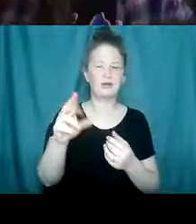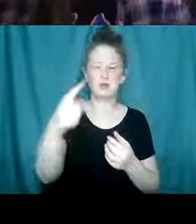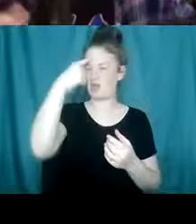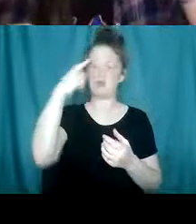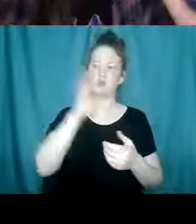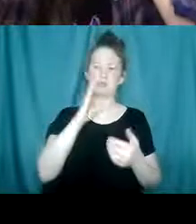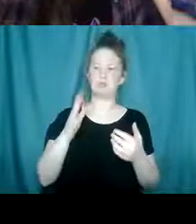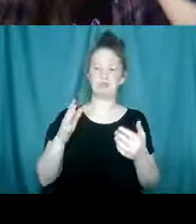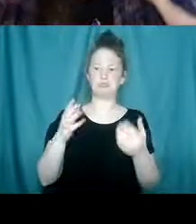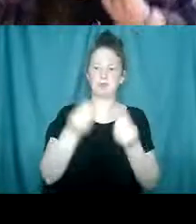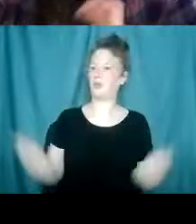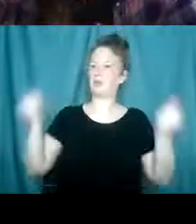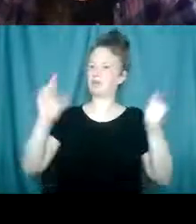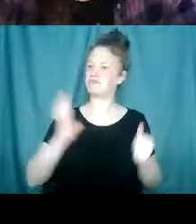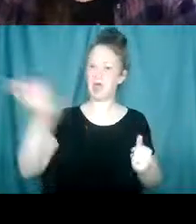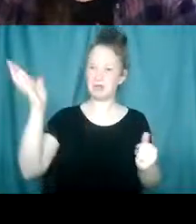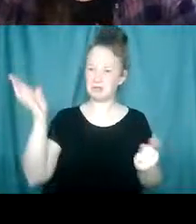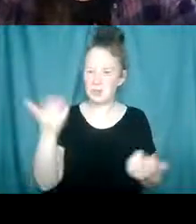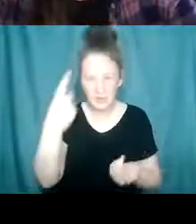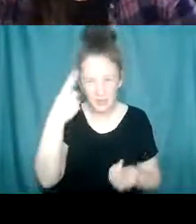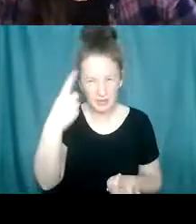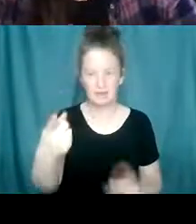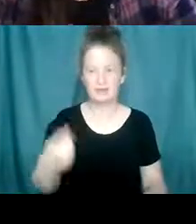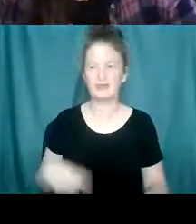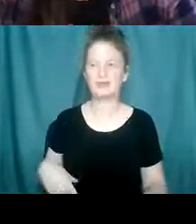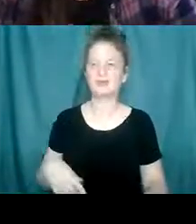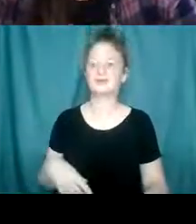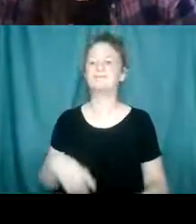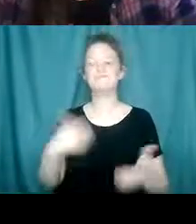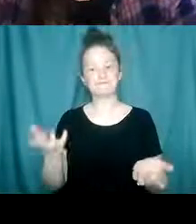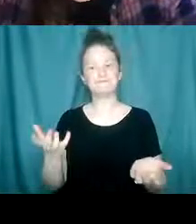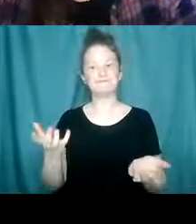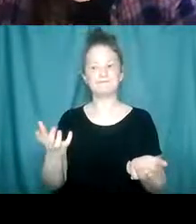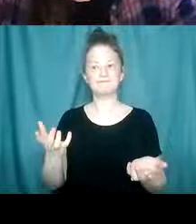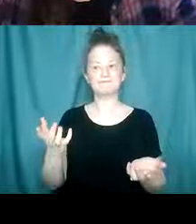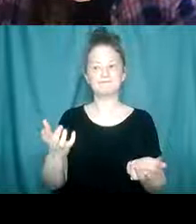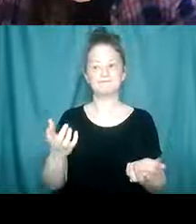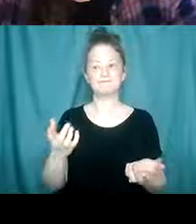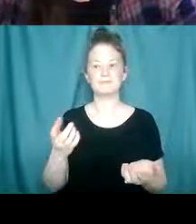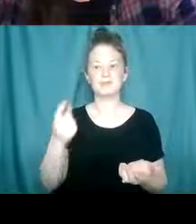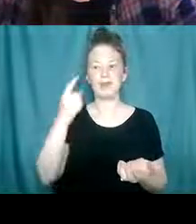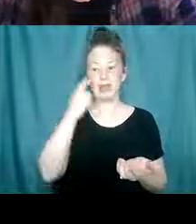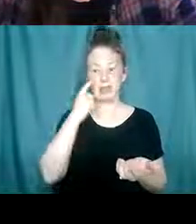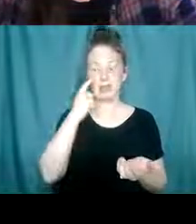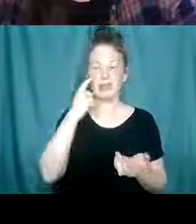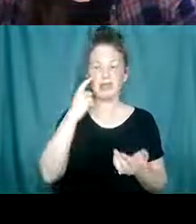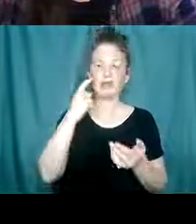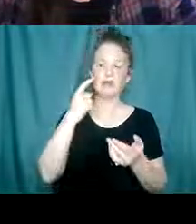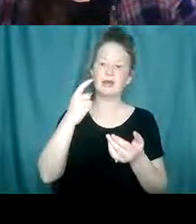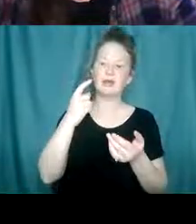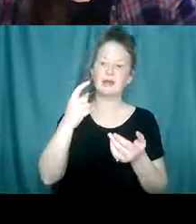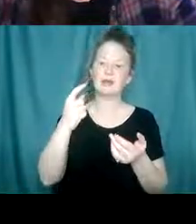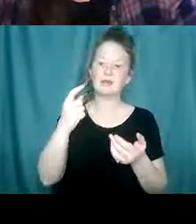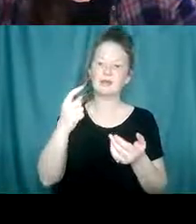like neutralize it? I think while in the end neutralize it, not necessarily